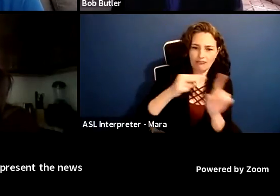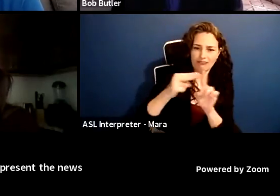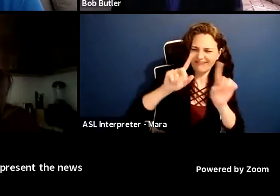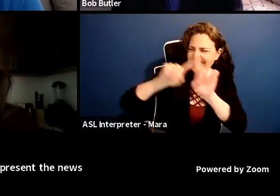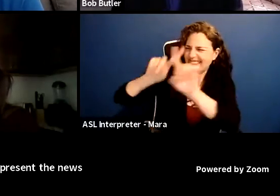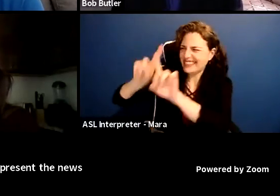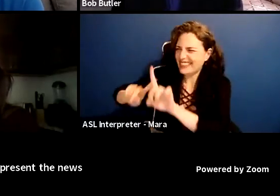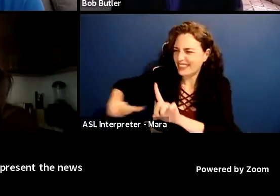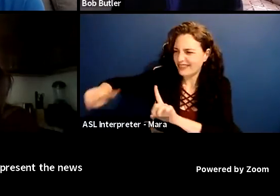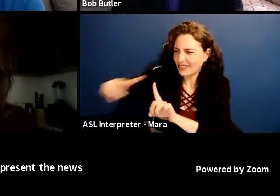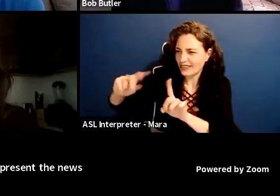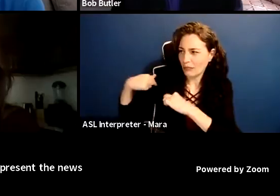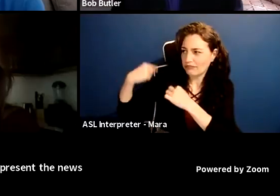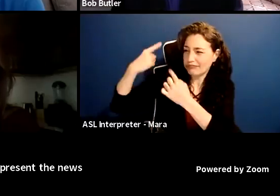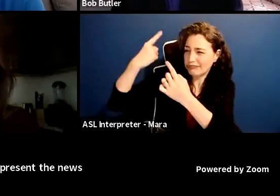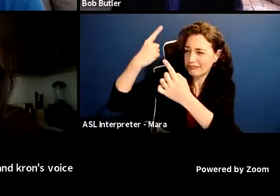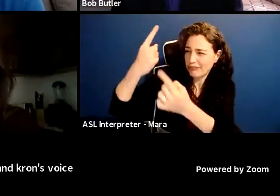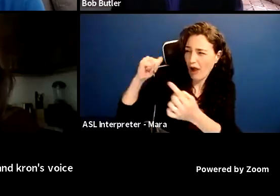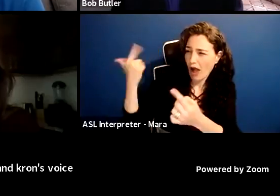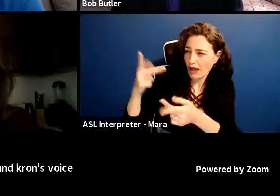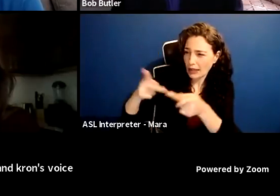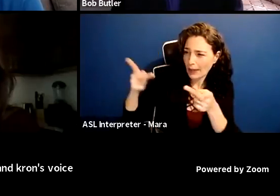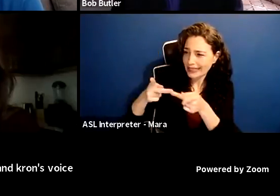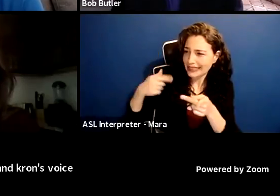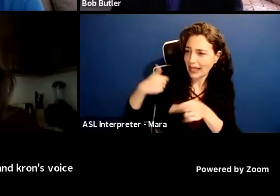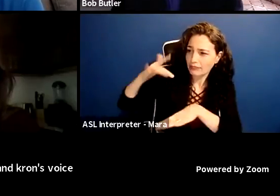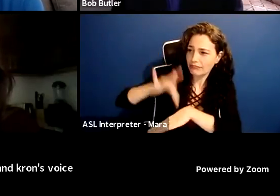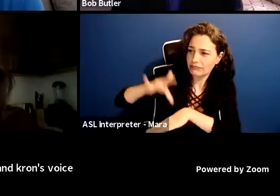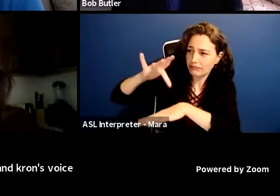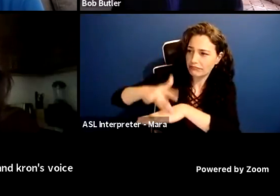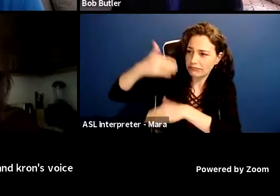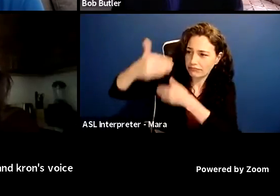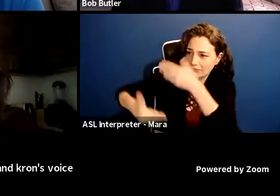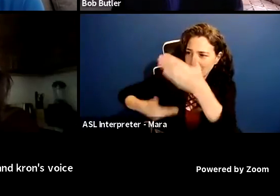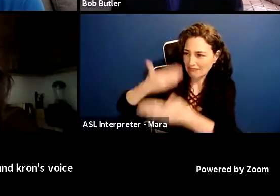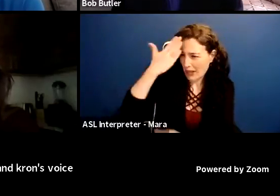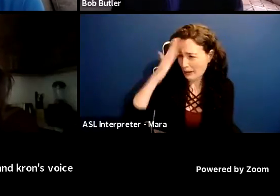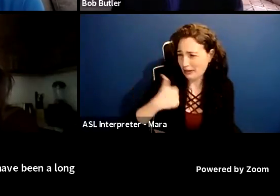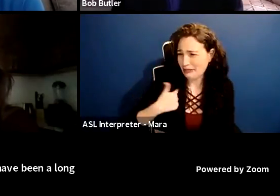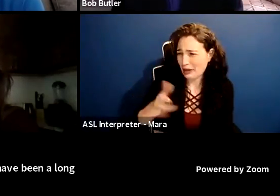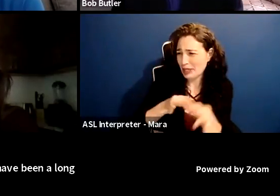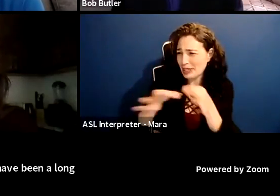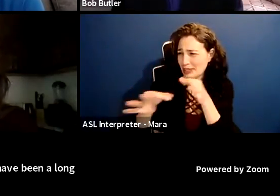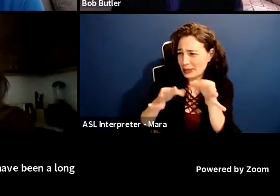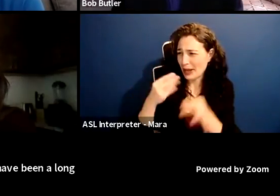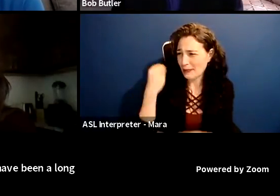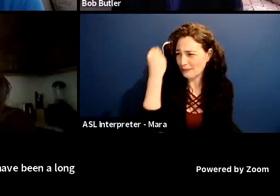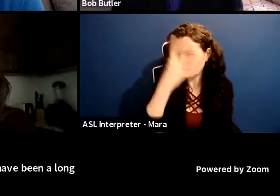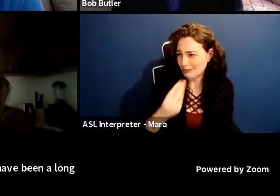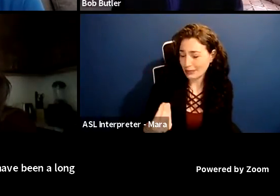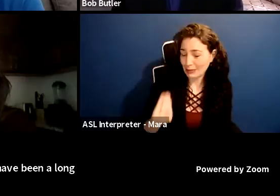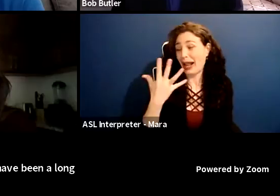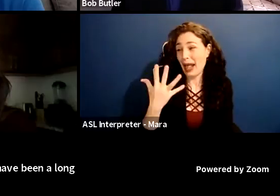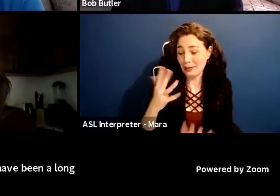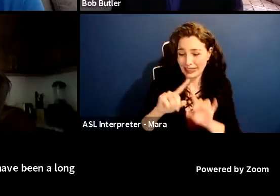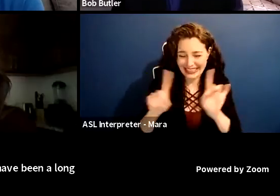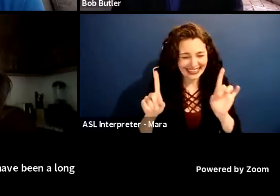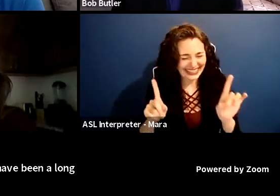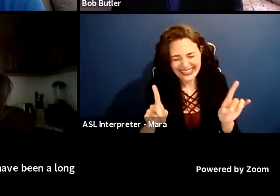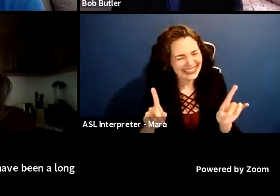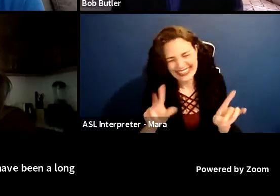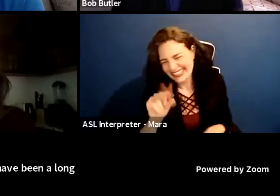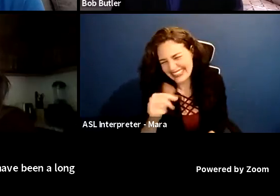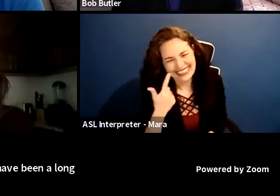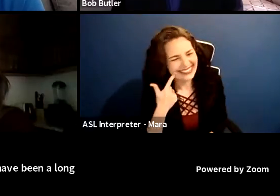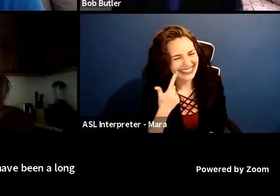been along the way. So I don't know if I would describe it as glamorous. There's certainly nothing glamorous.